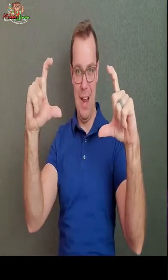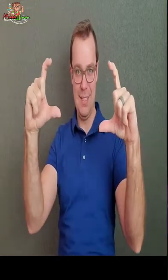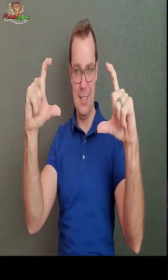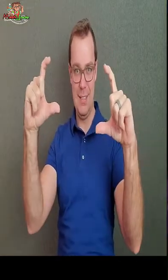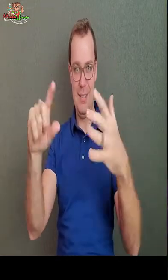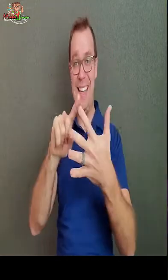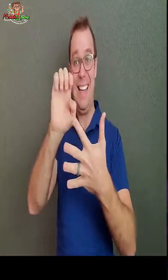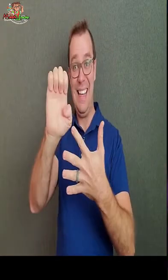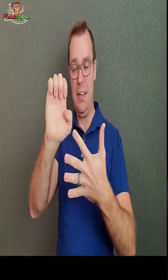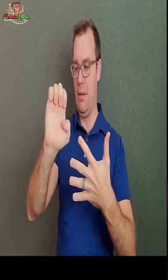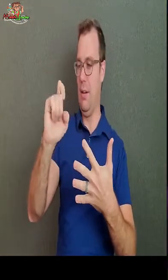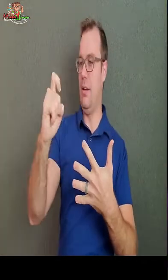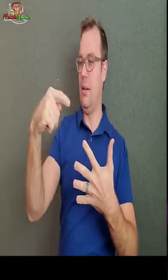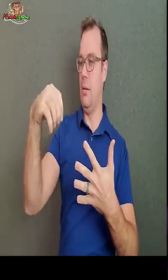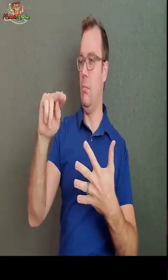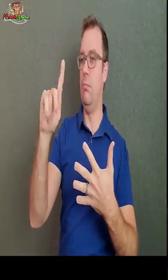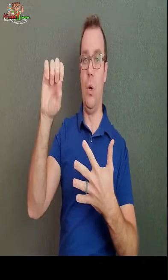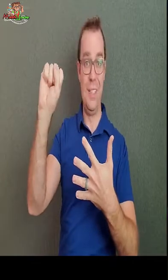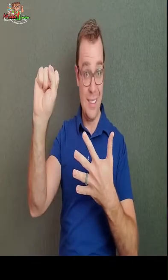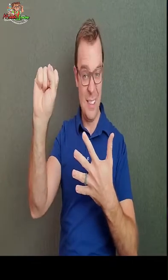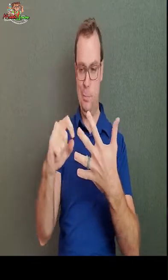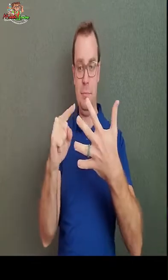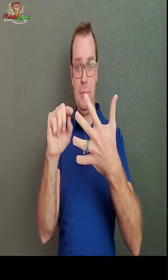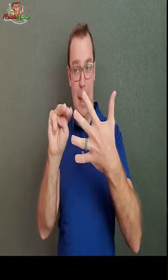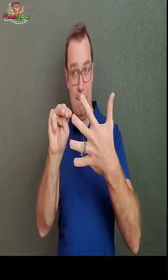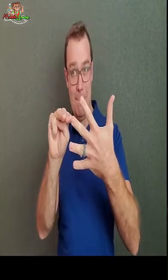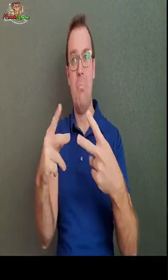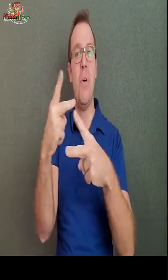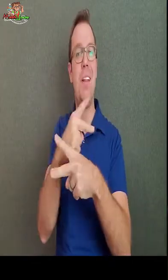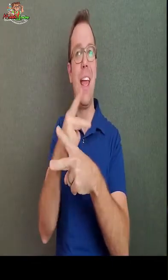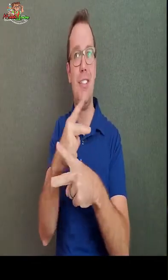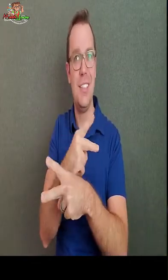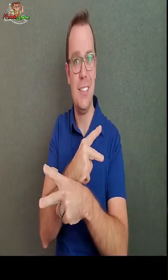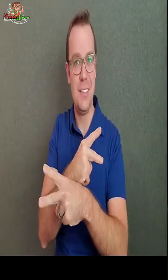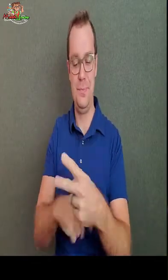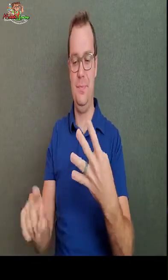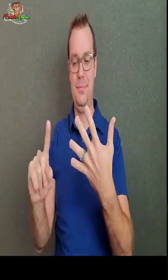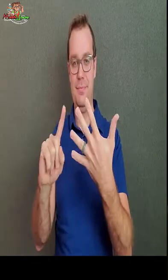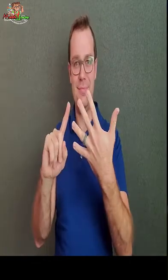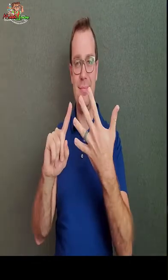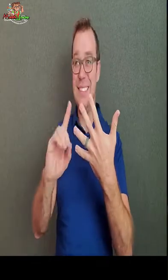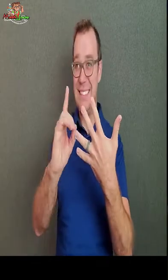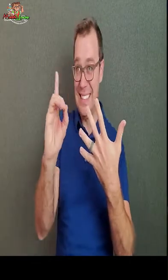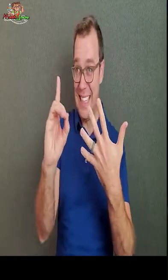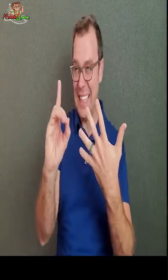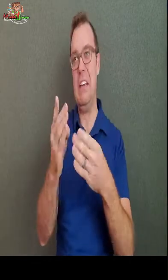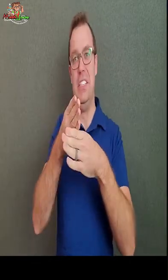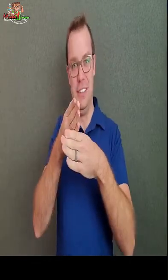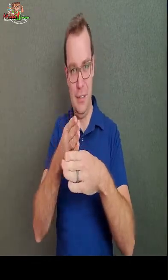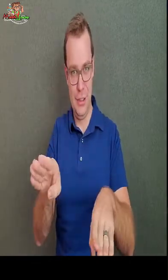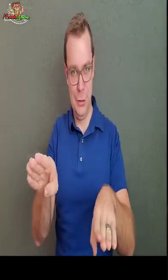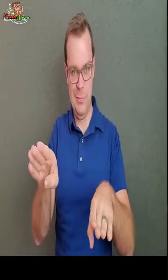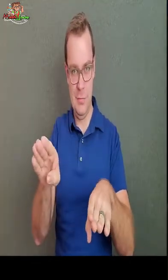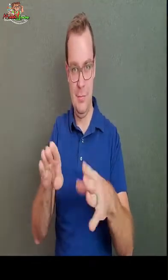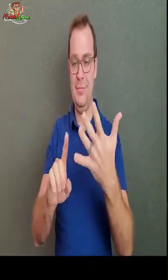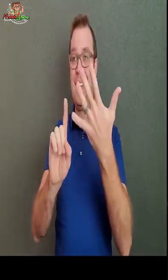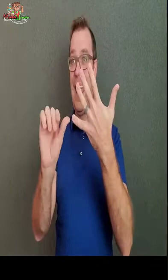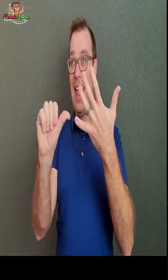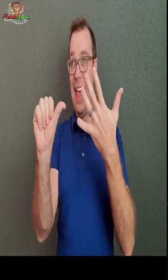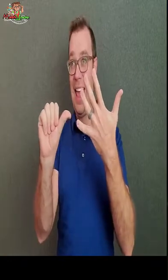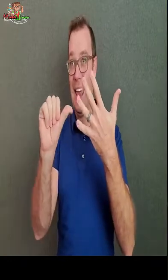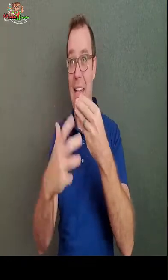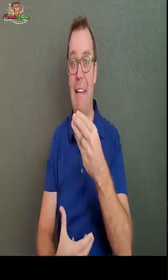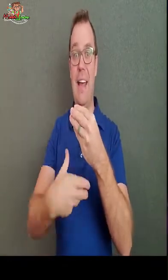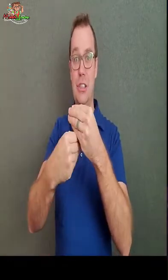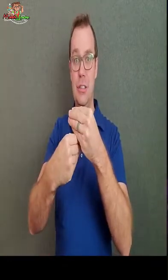brackets, E for exponents, M for multiplication, D for division, A